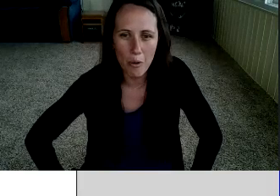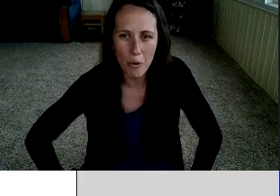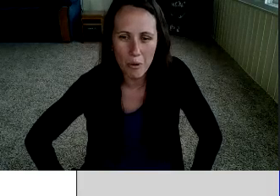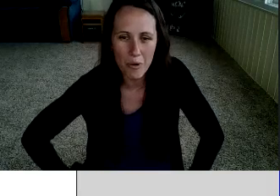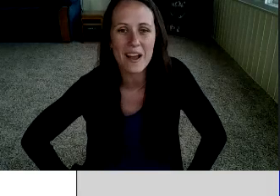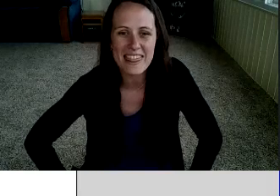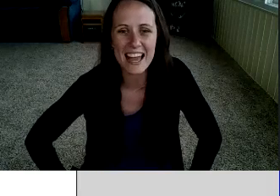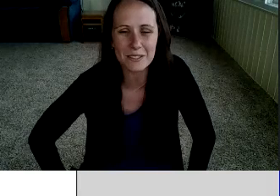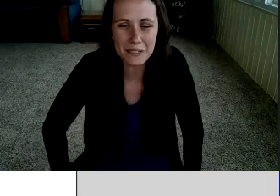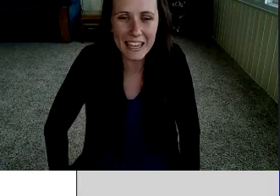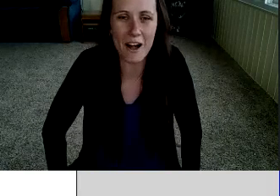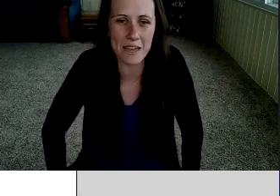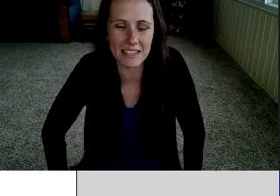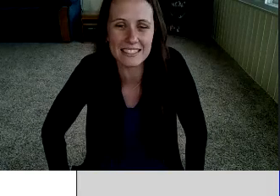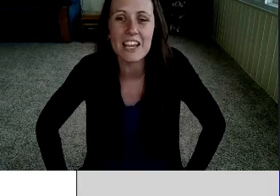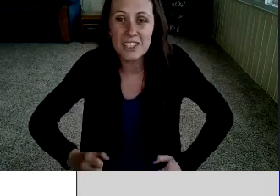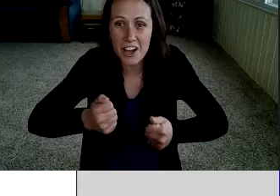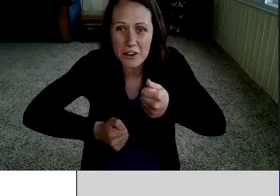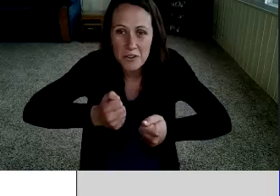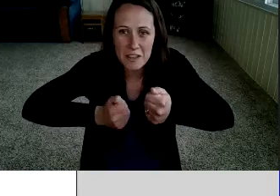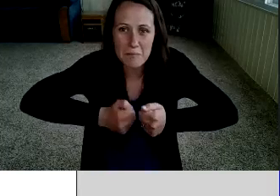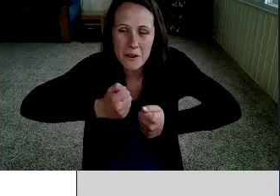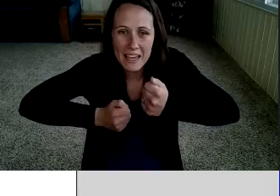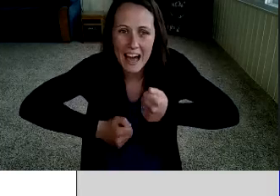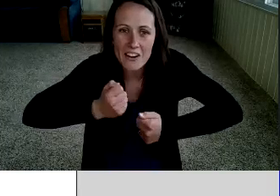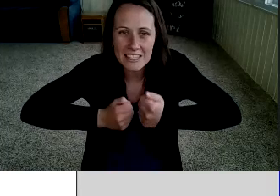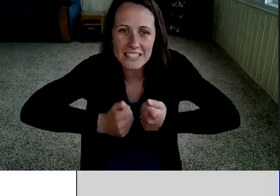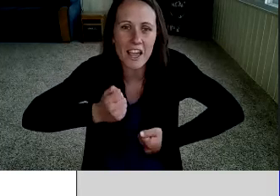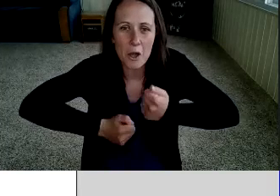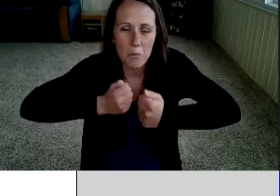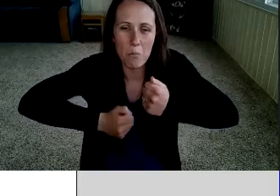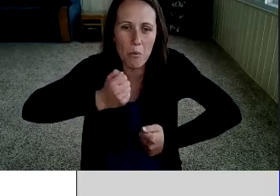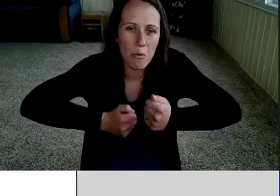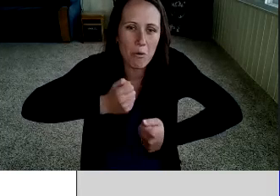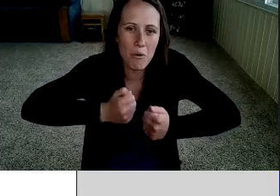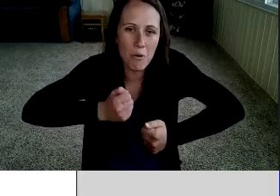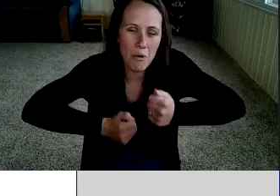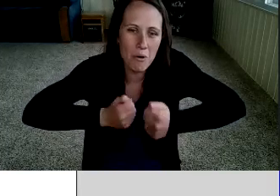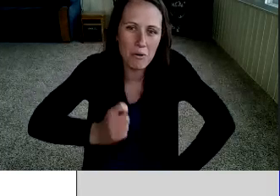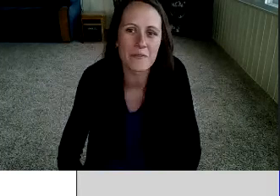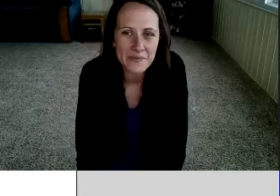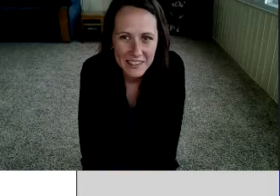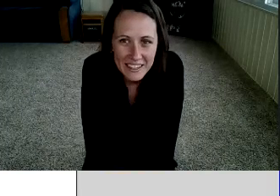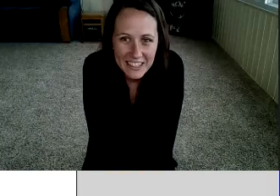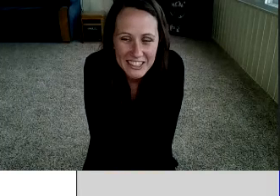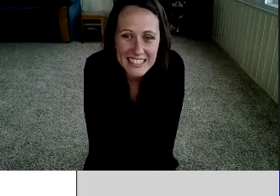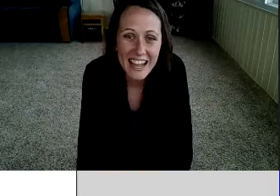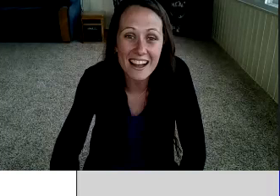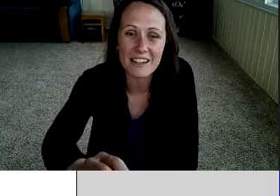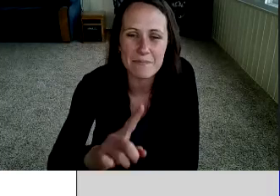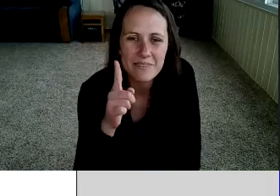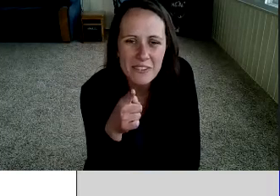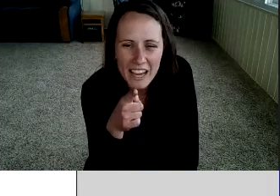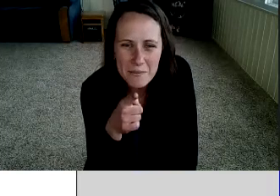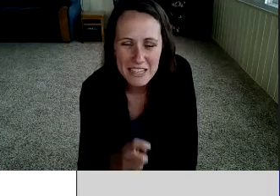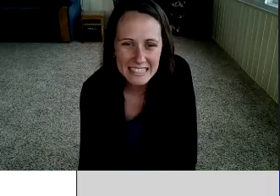Moo. That's what a cow makes. So you can milk a cow and say moo. Good